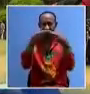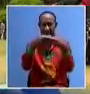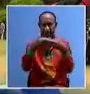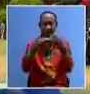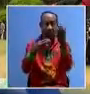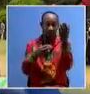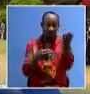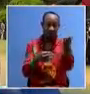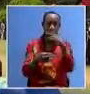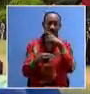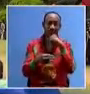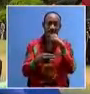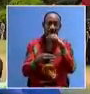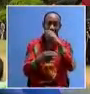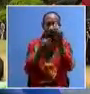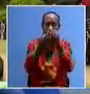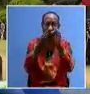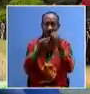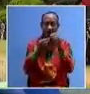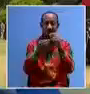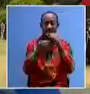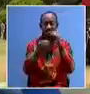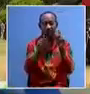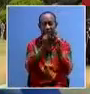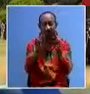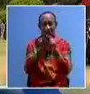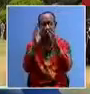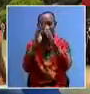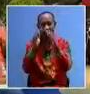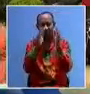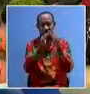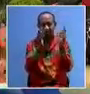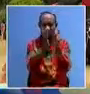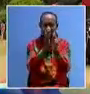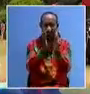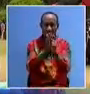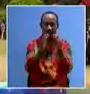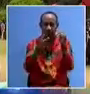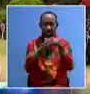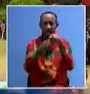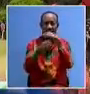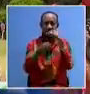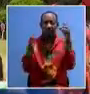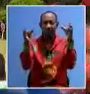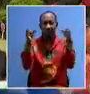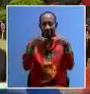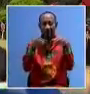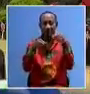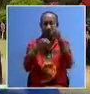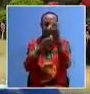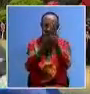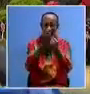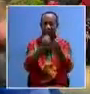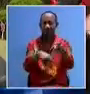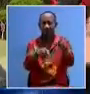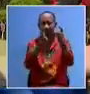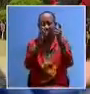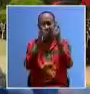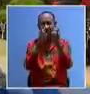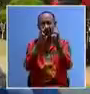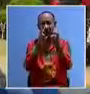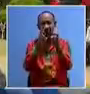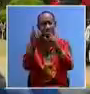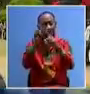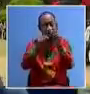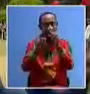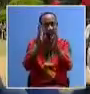pledged to continue advocating for the emancipation of residents of Lusaka's garden compound from various challenges. Those people are